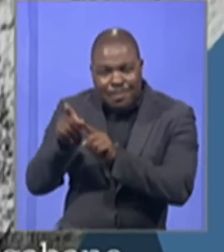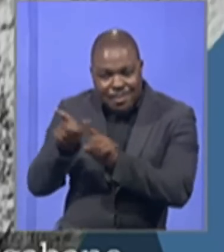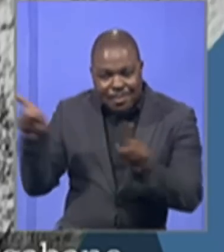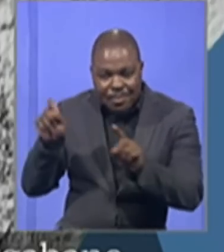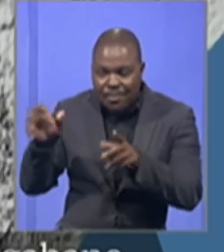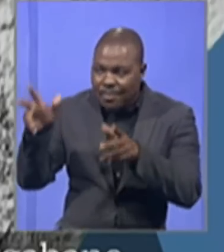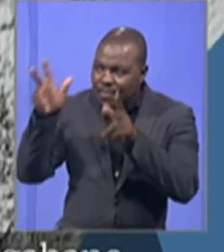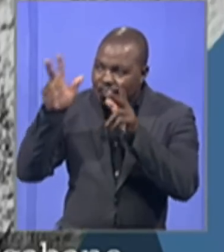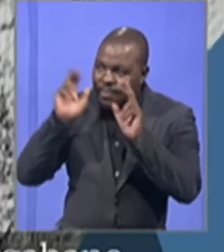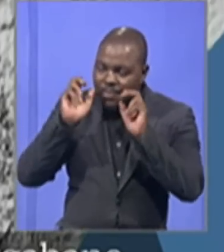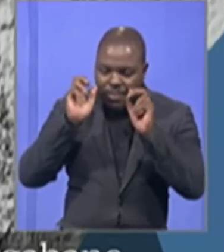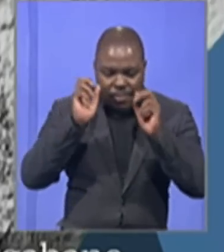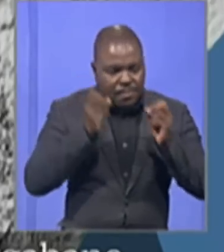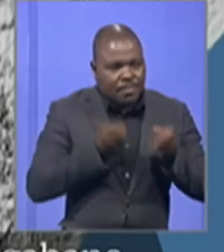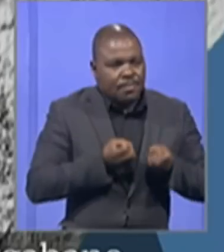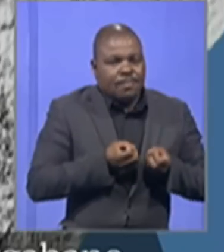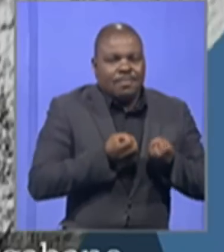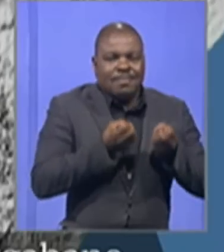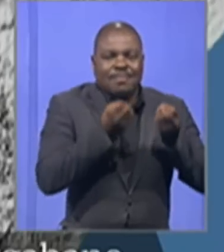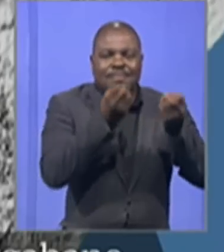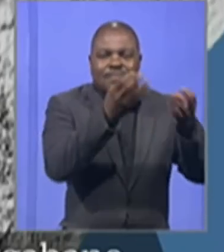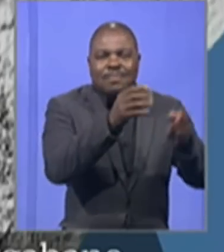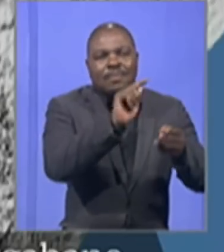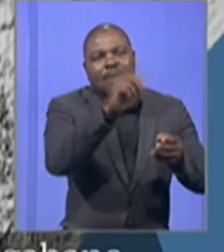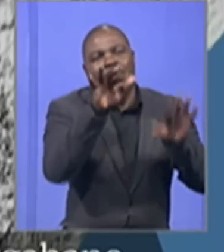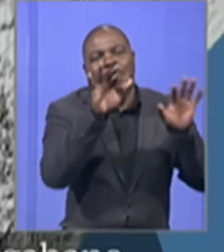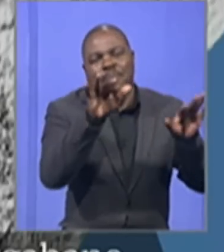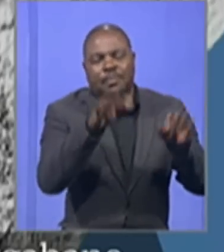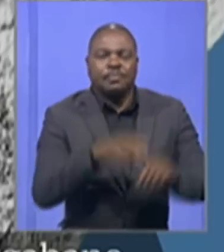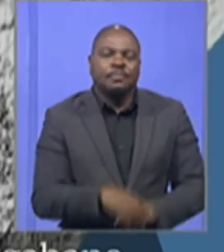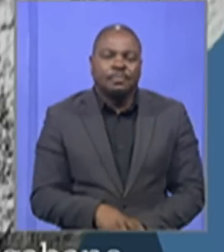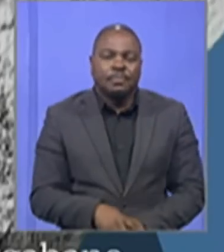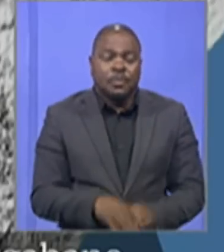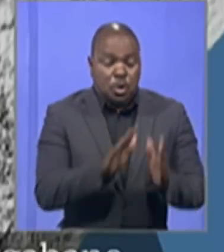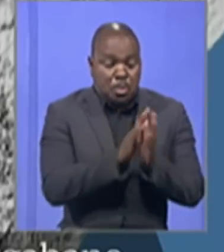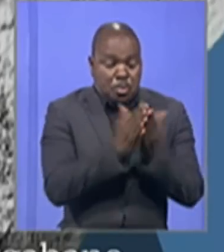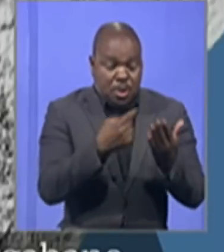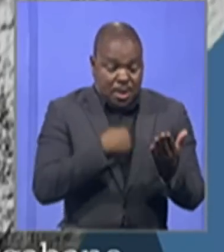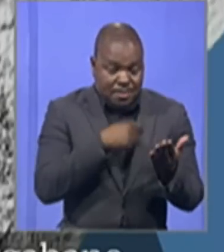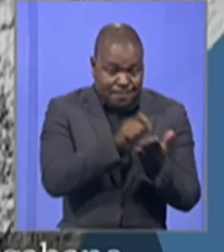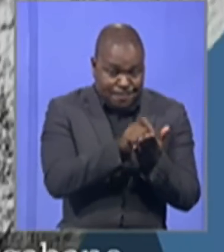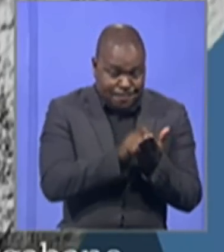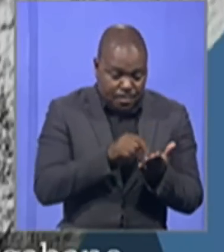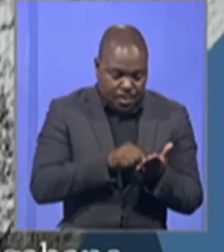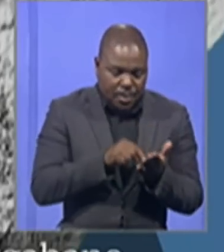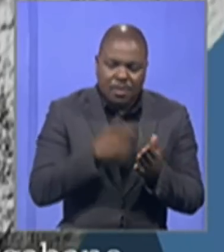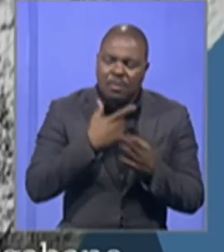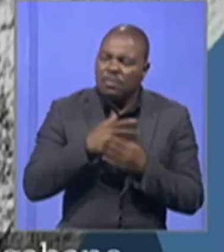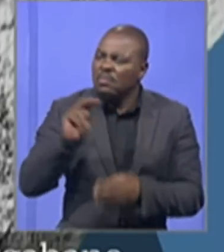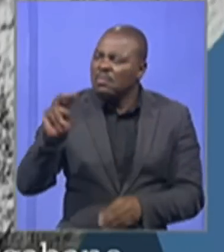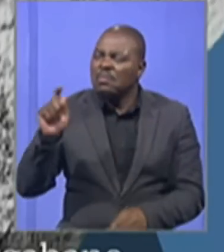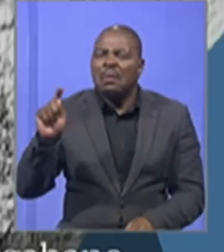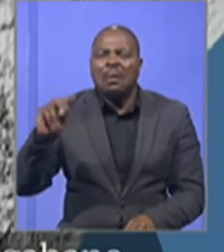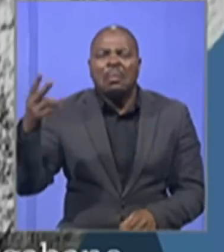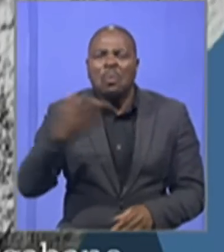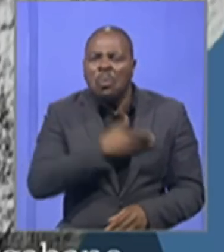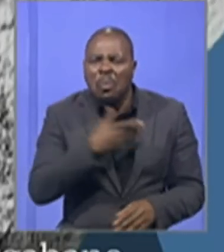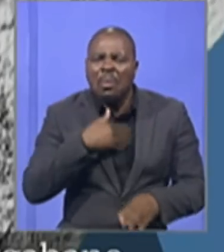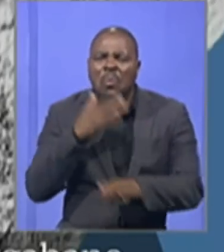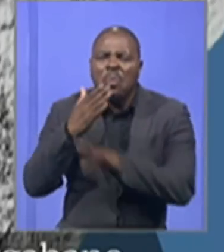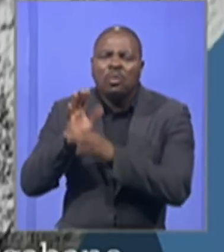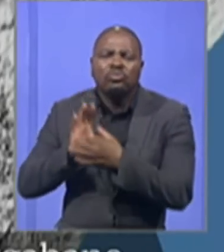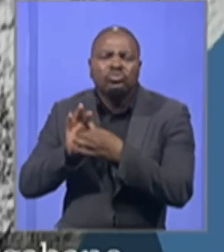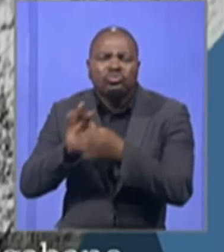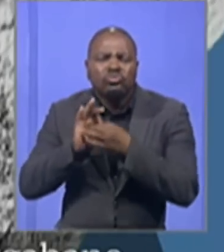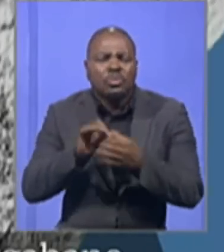ke fitisetse ho konyantseng jwale dibuka tseo ke di ngolang re a collaborate le basadi ba bang re a phatlalatsa le